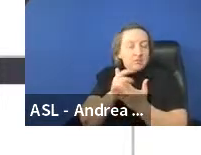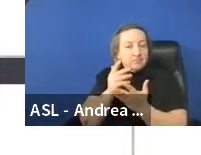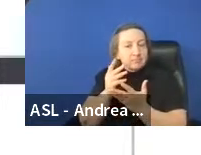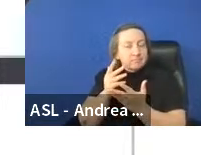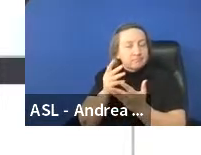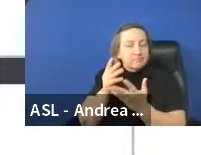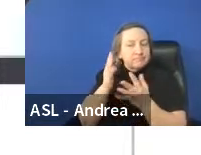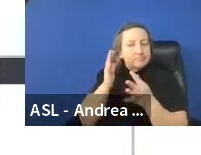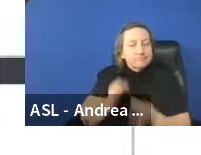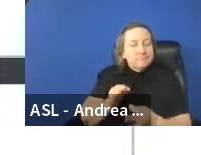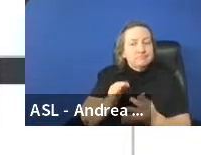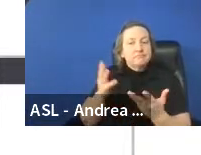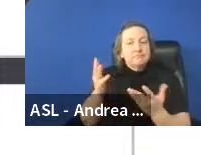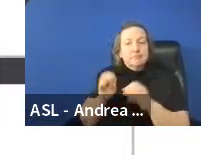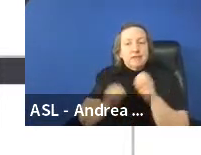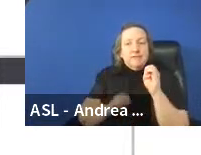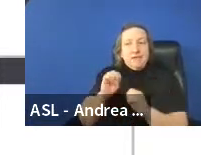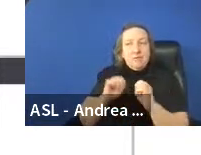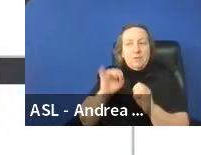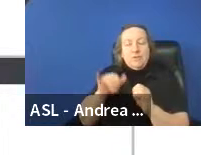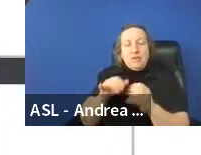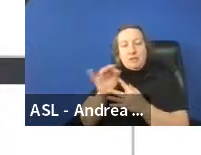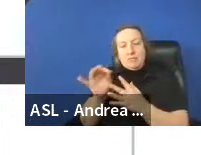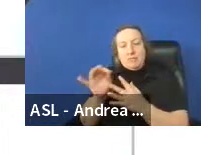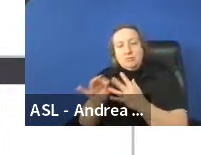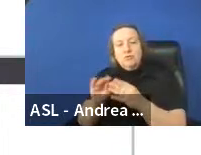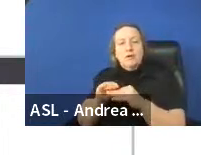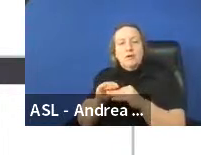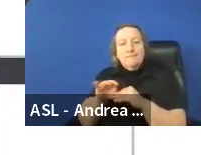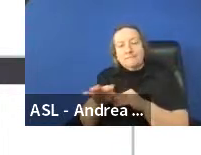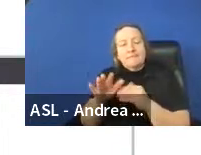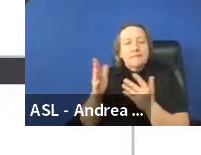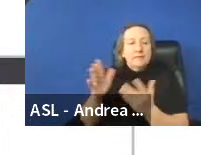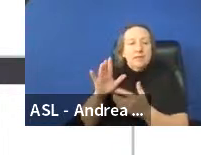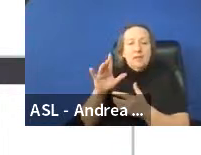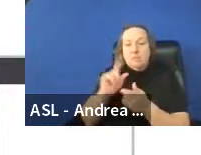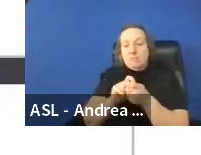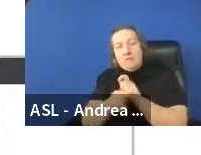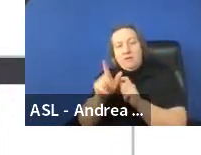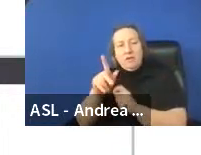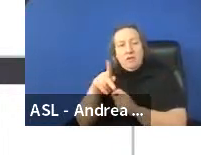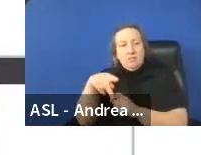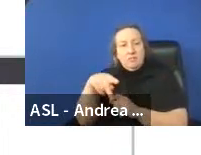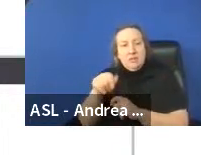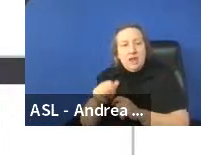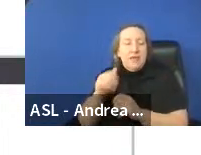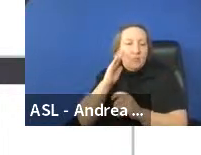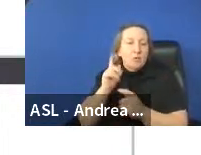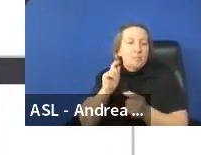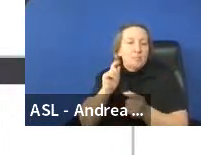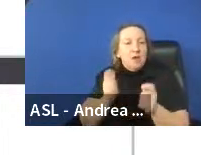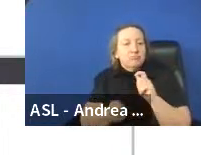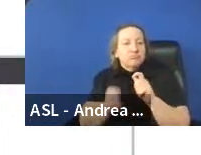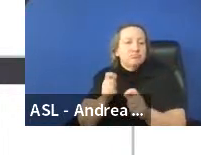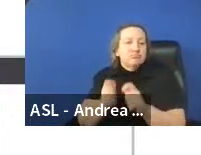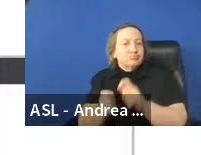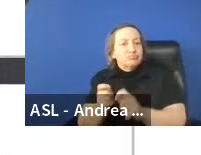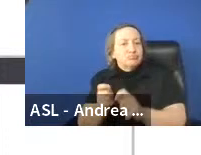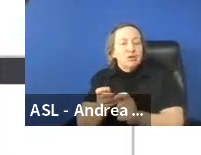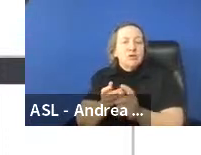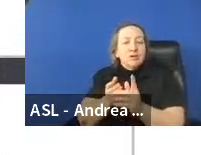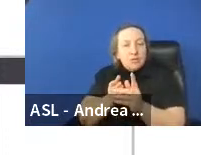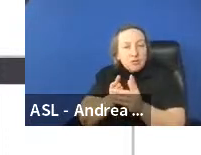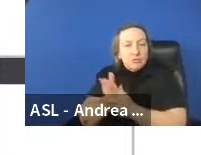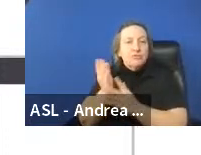options to help shape the modified LPA. And this is going to also be an iterative process through the spring and inform the